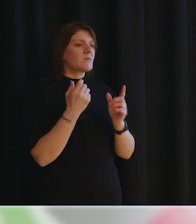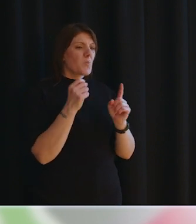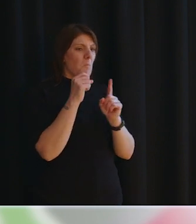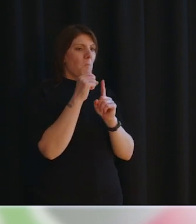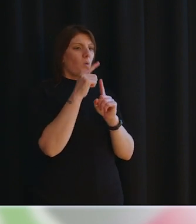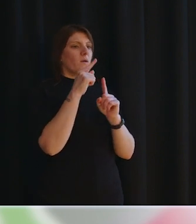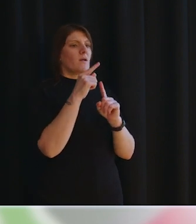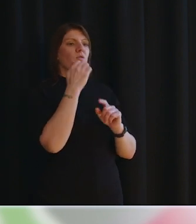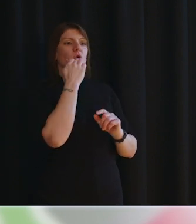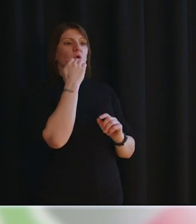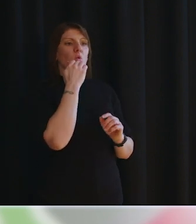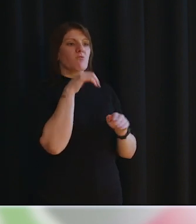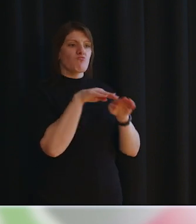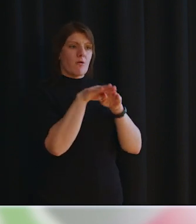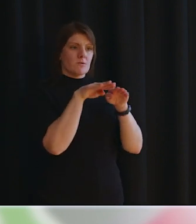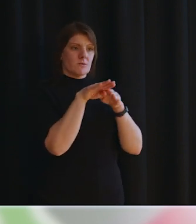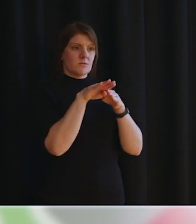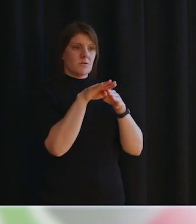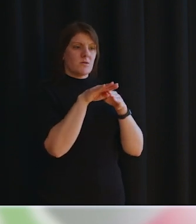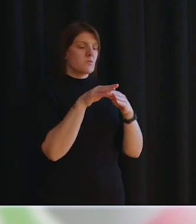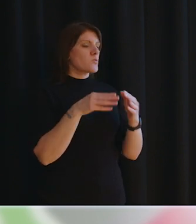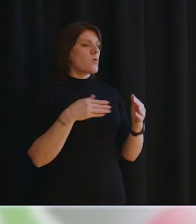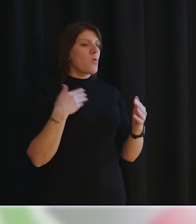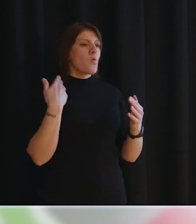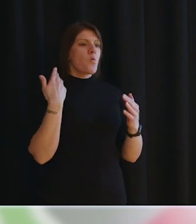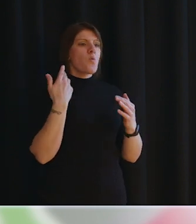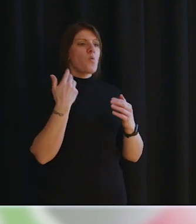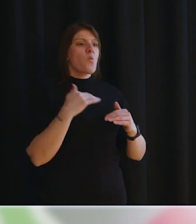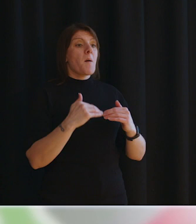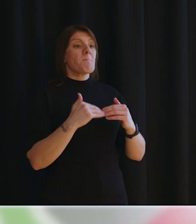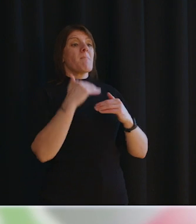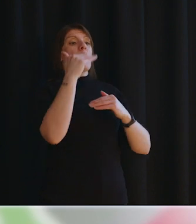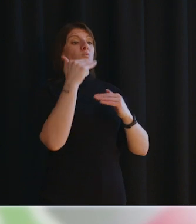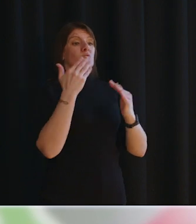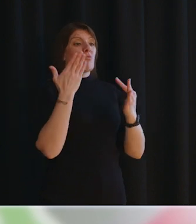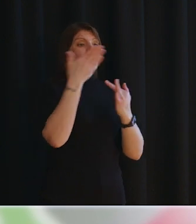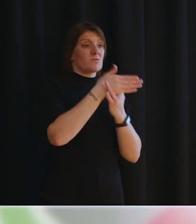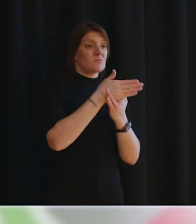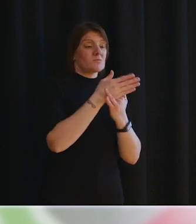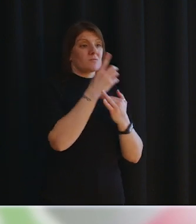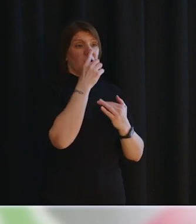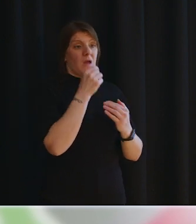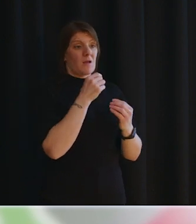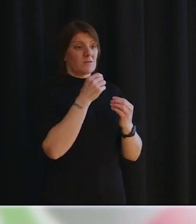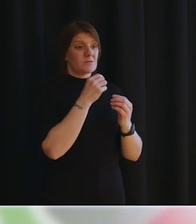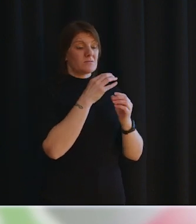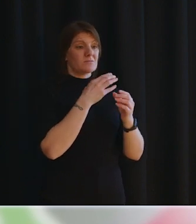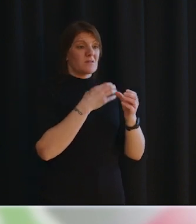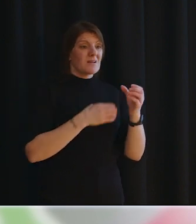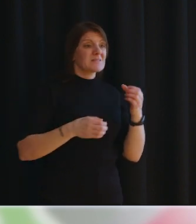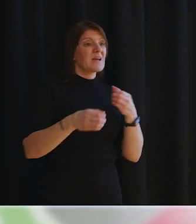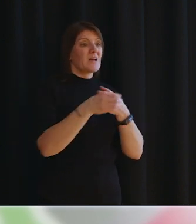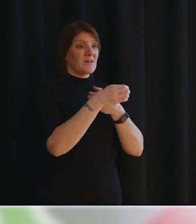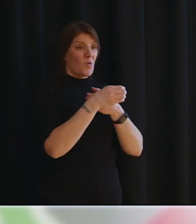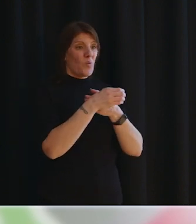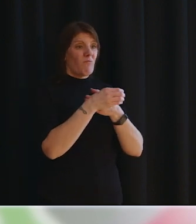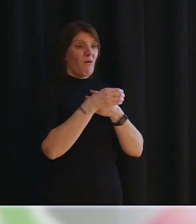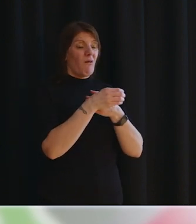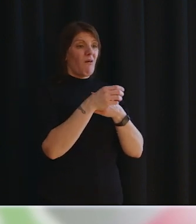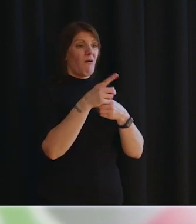that no amount of intervention can substitute for high quality teaching. So the onus is really on the